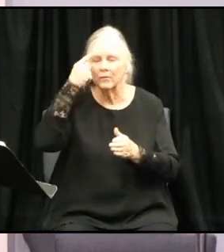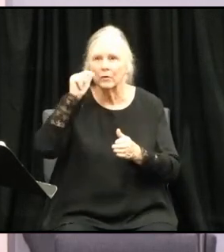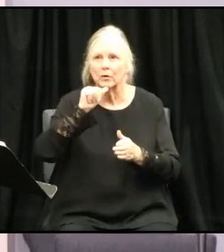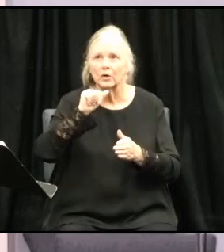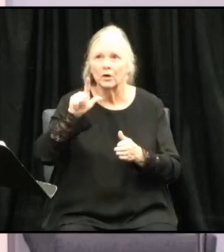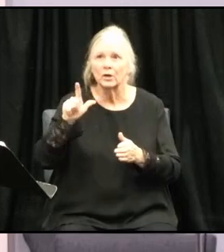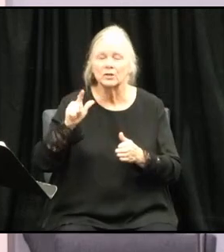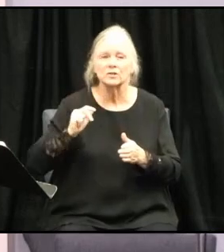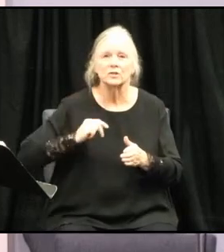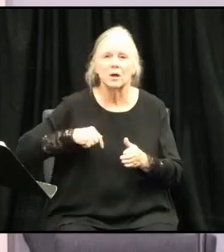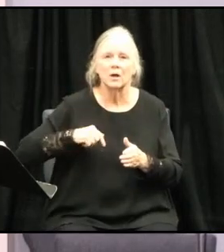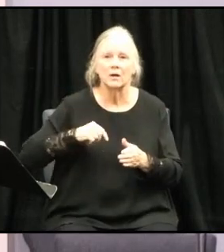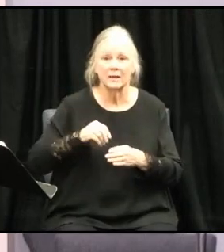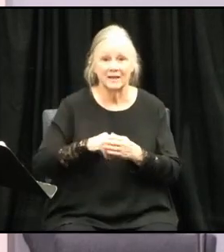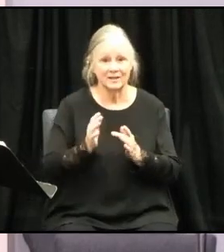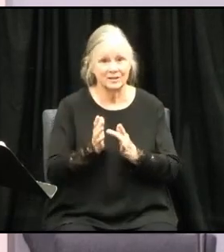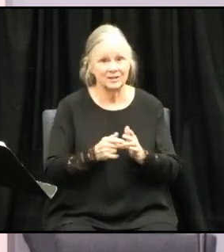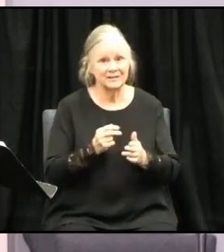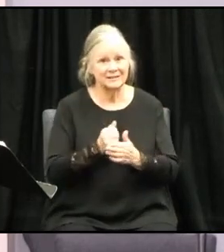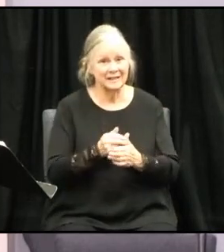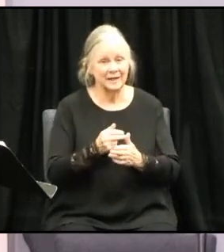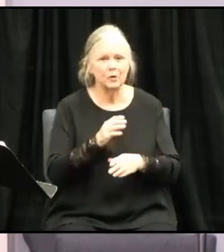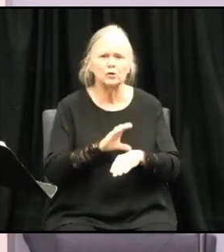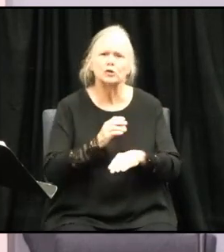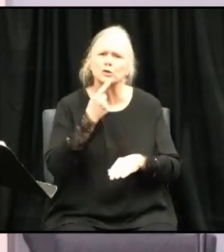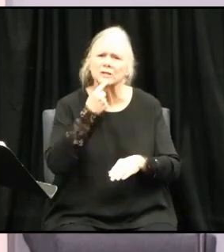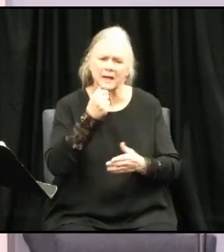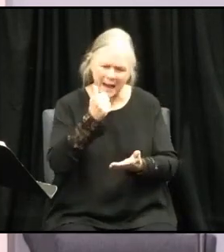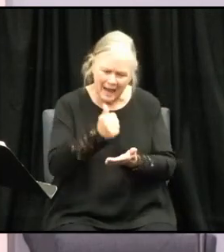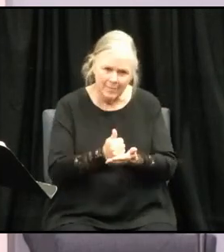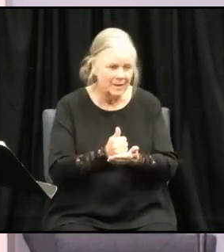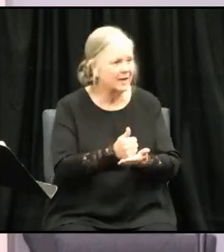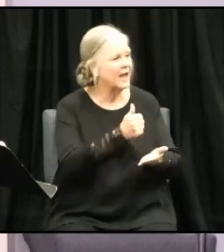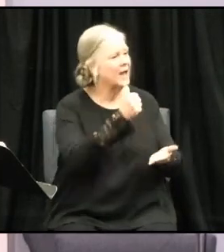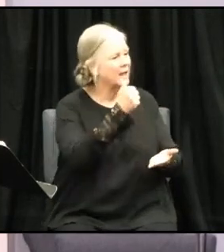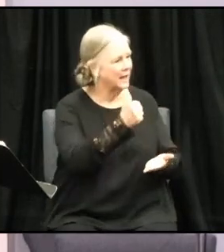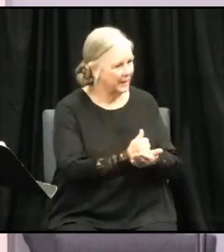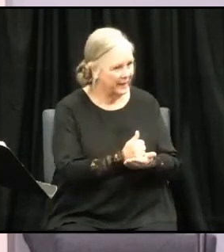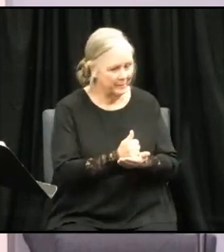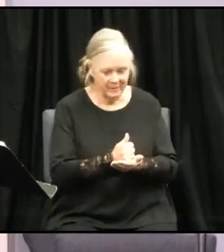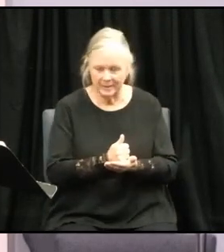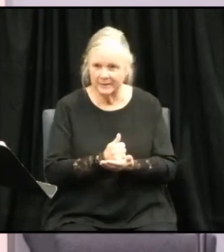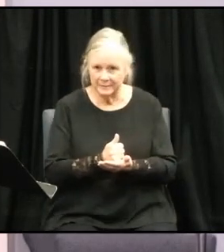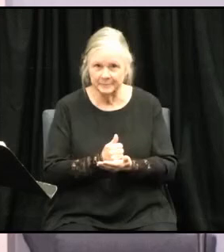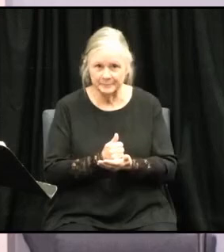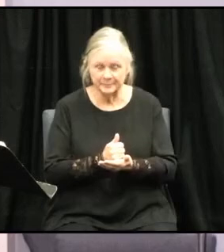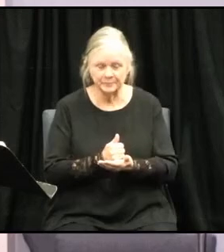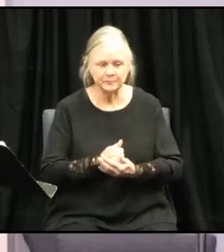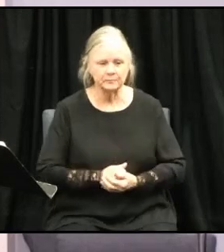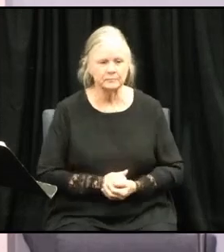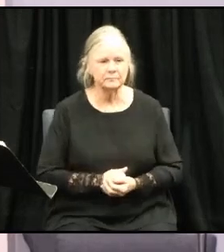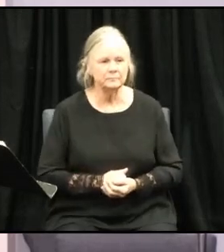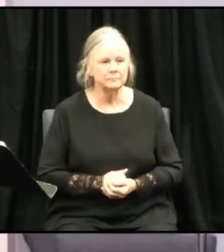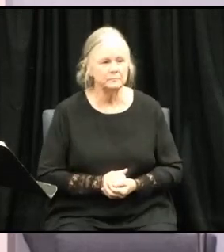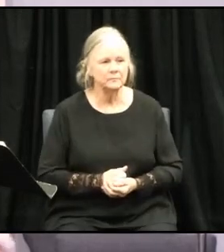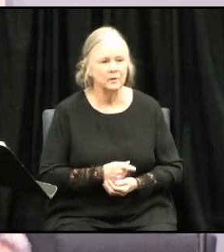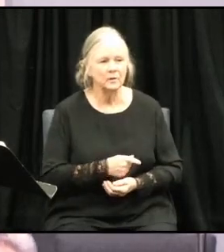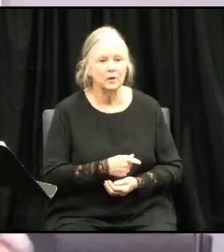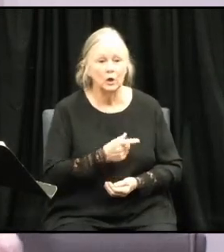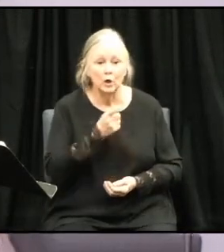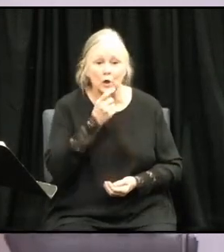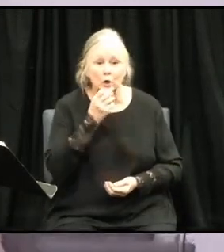in Jesus' name. And the church said, amen and amen. See, right there, I've already gotten who knows how